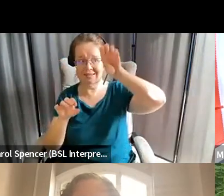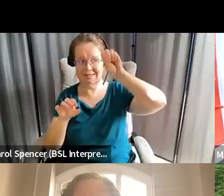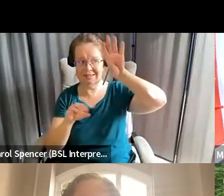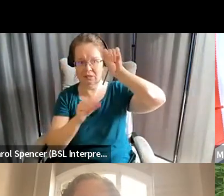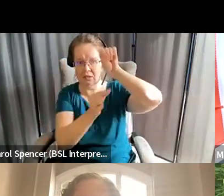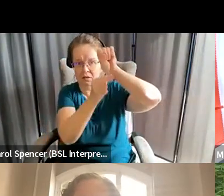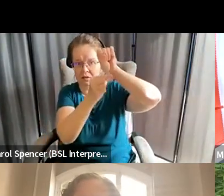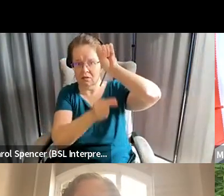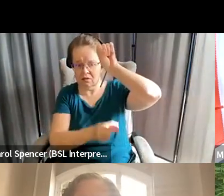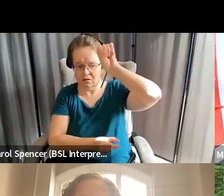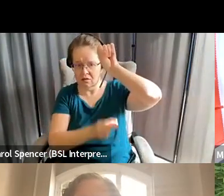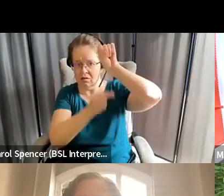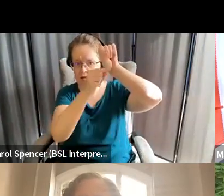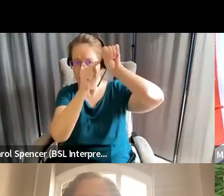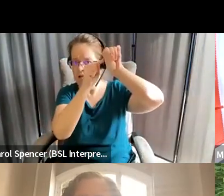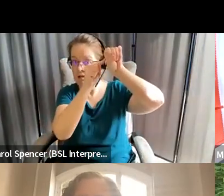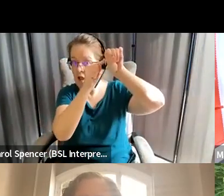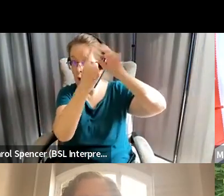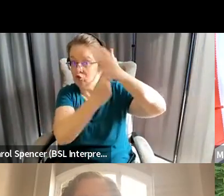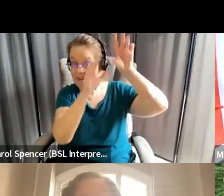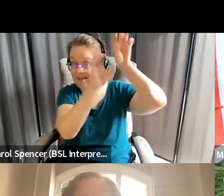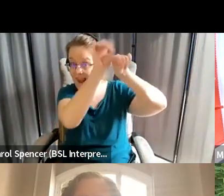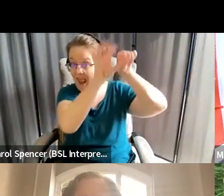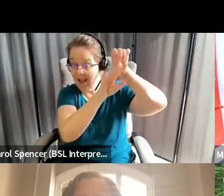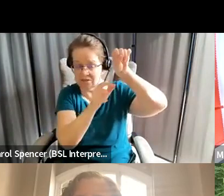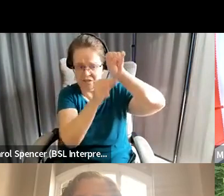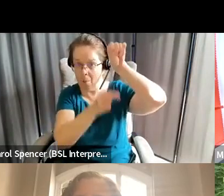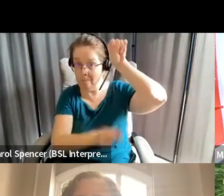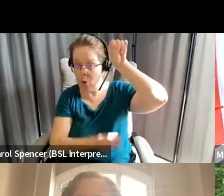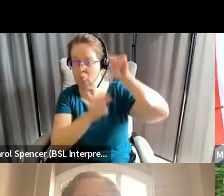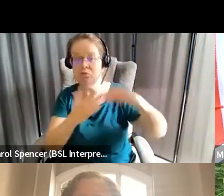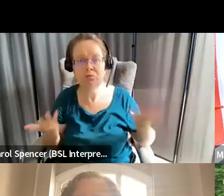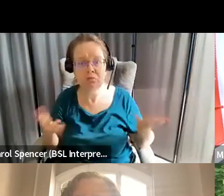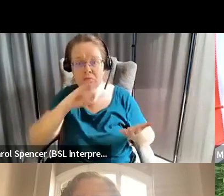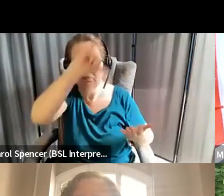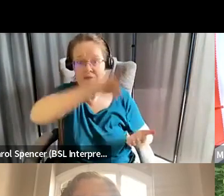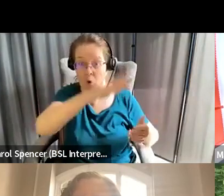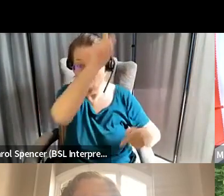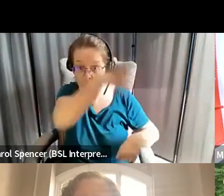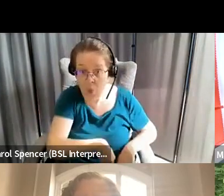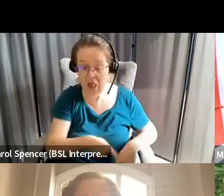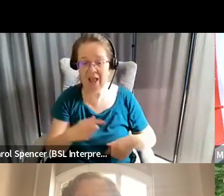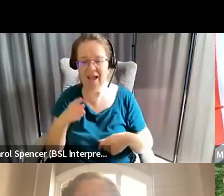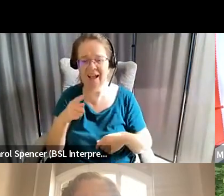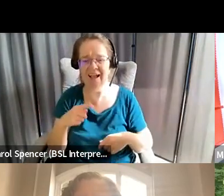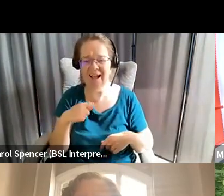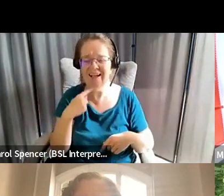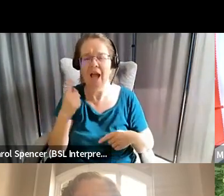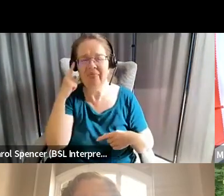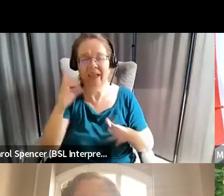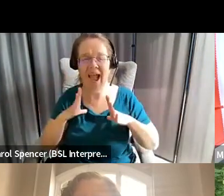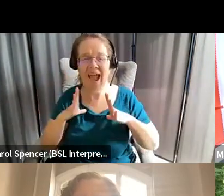their rule, you know. Exactly. And now they have a new one, which I'm like, I guess they just hate everyone who